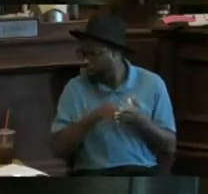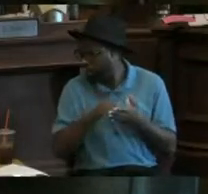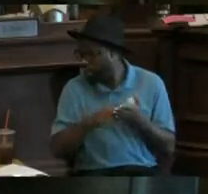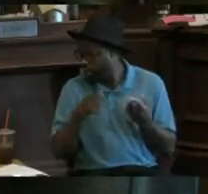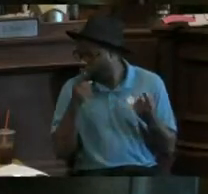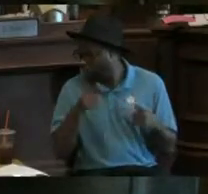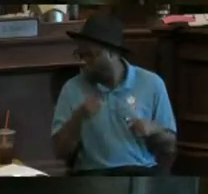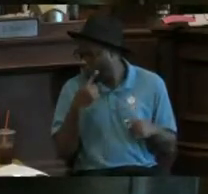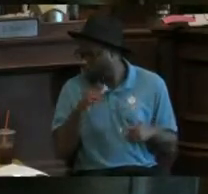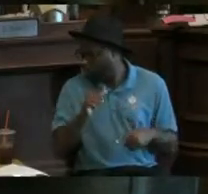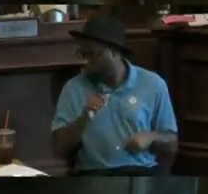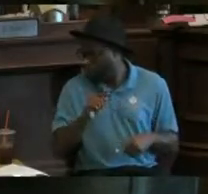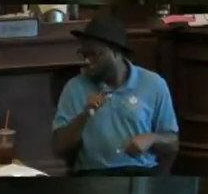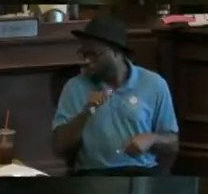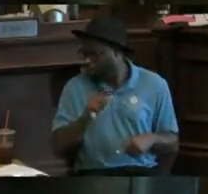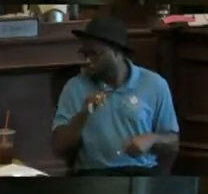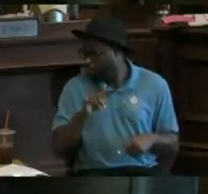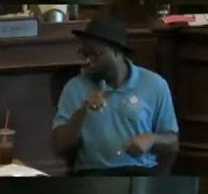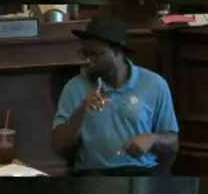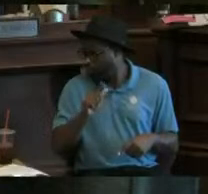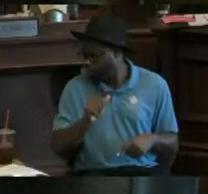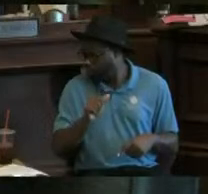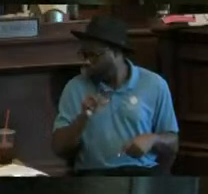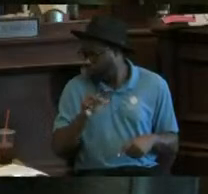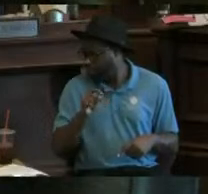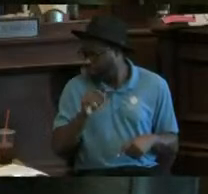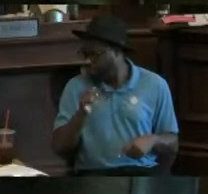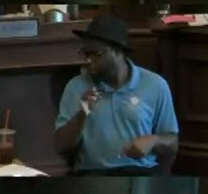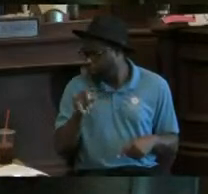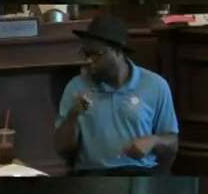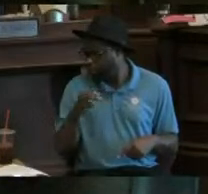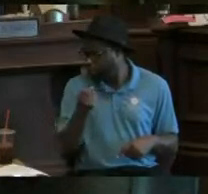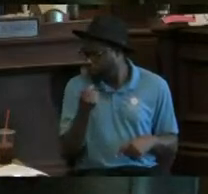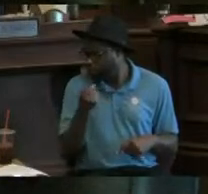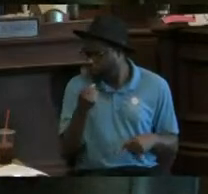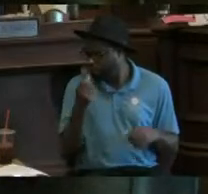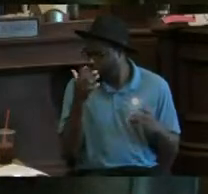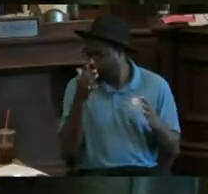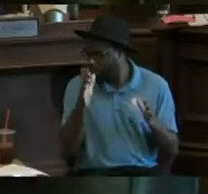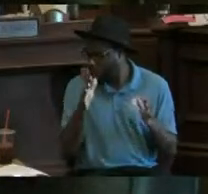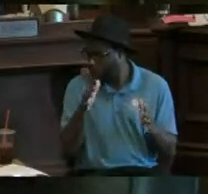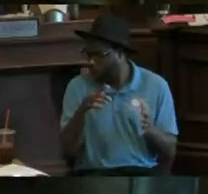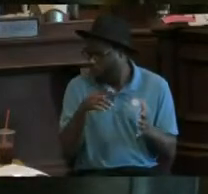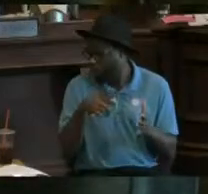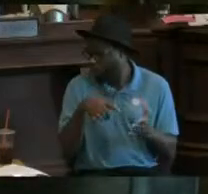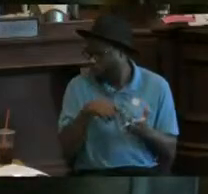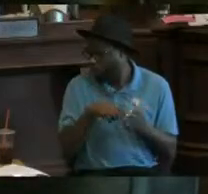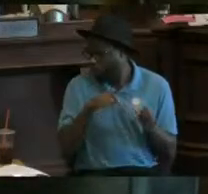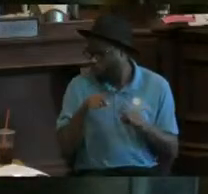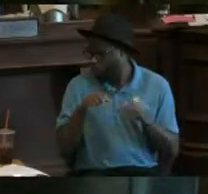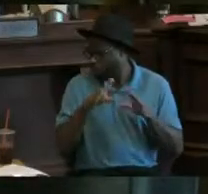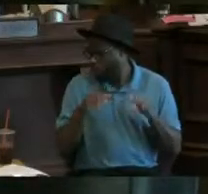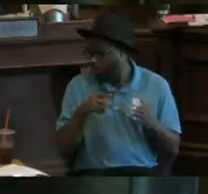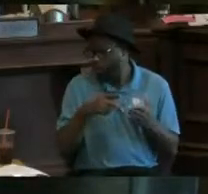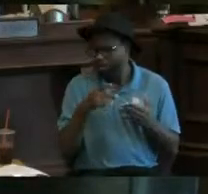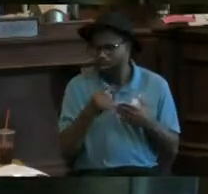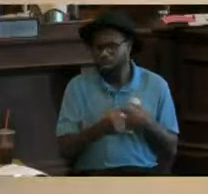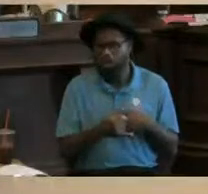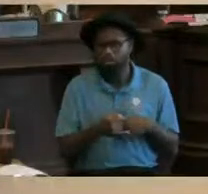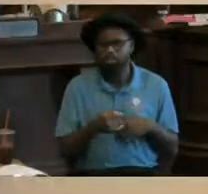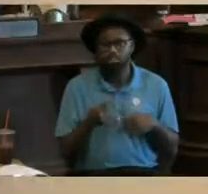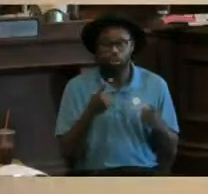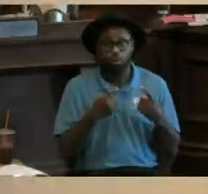Affordable Housing Project. Do we have any questions, comments, or concerns? I have just one. Council member. And